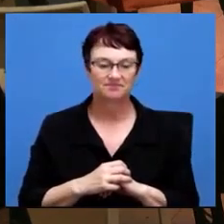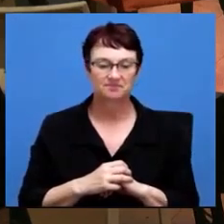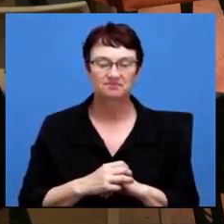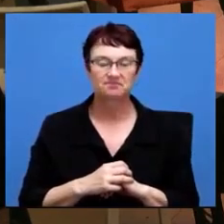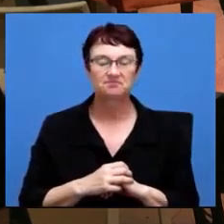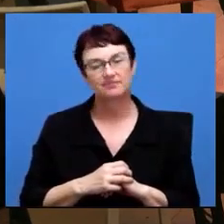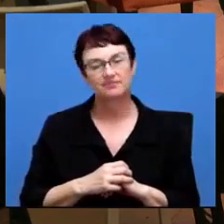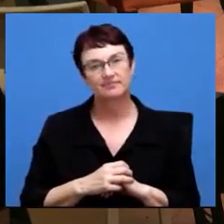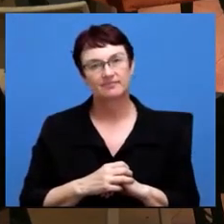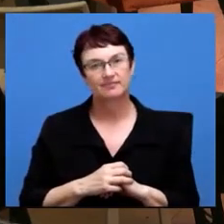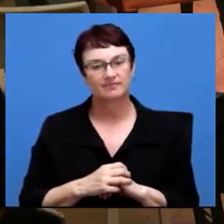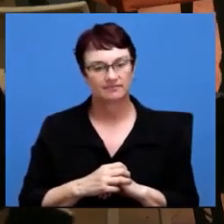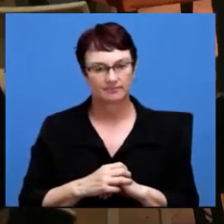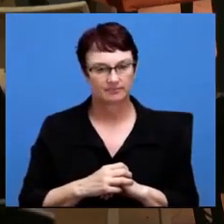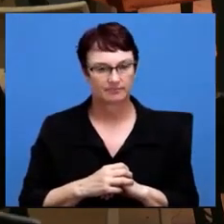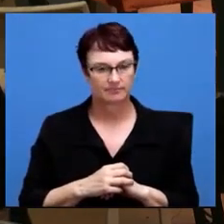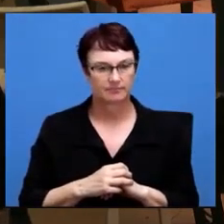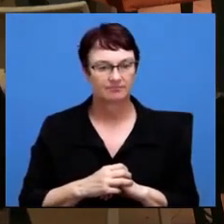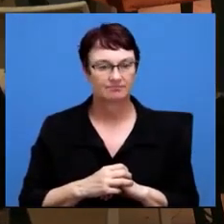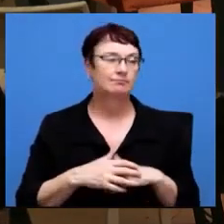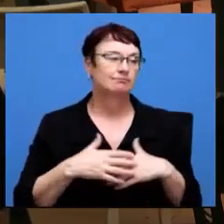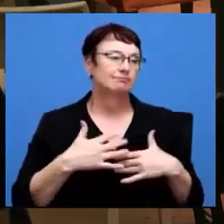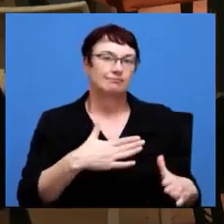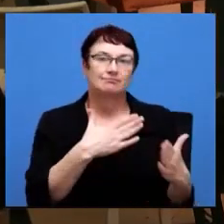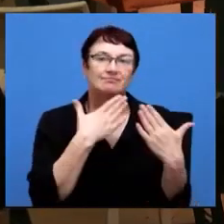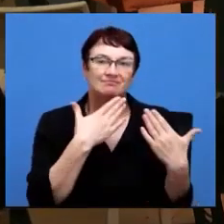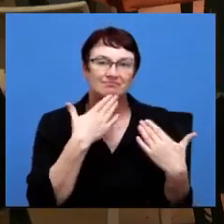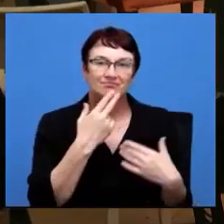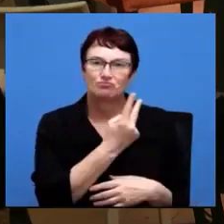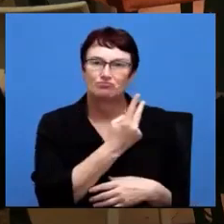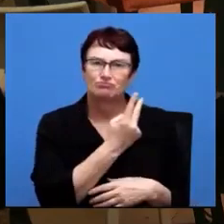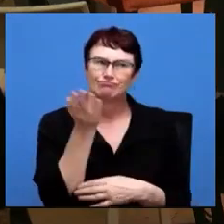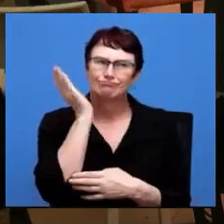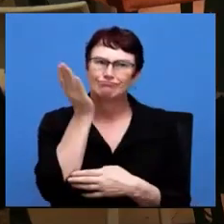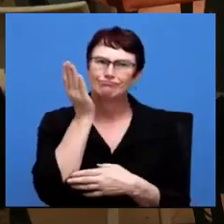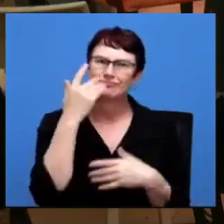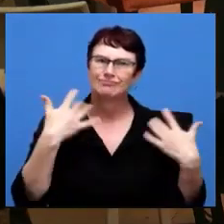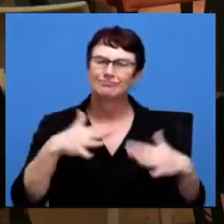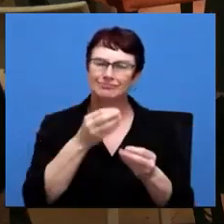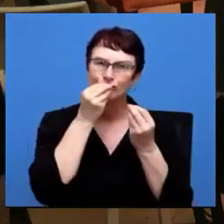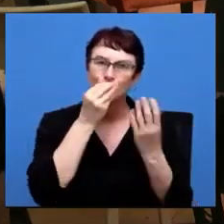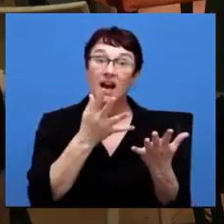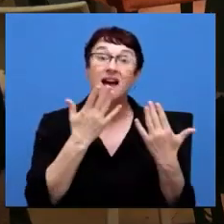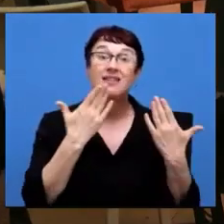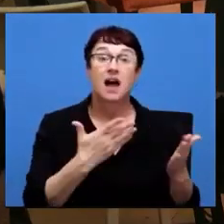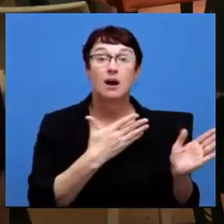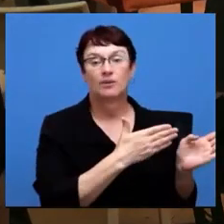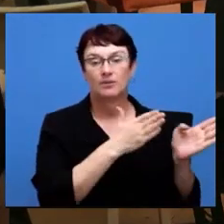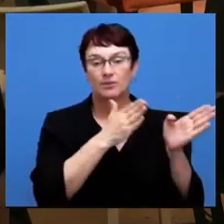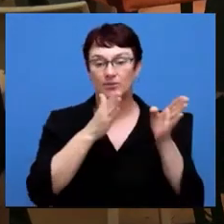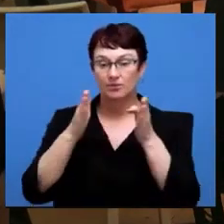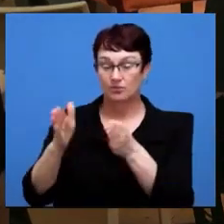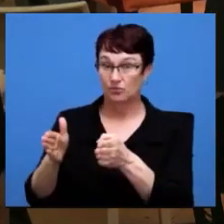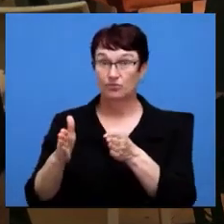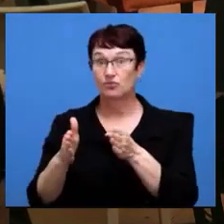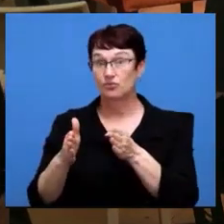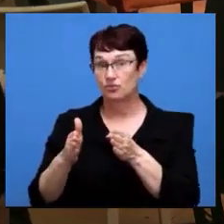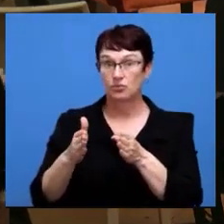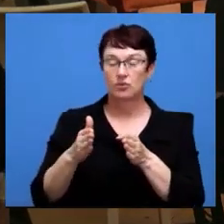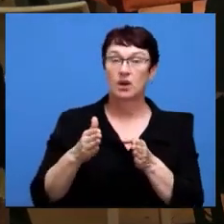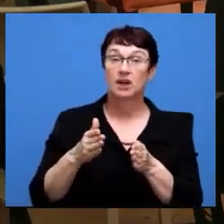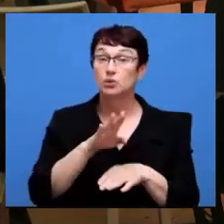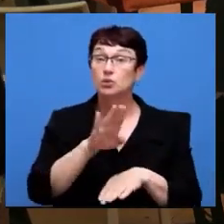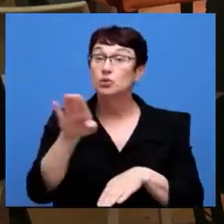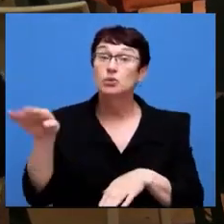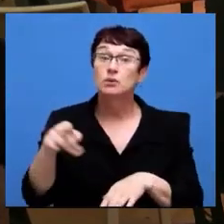Many thanks to both of you for this great presentation, and I will give the floor to you now if there are any questions you want to.